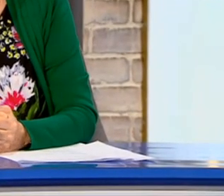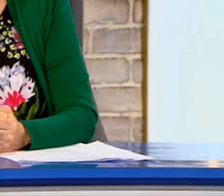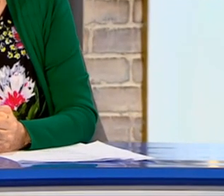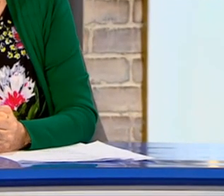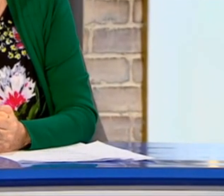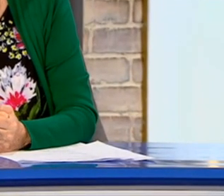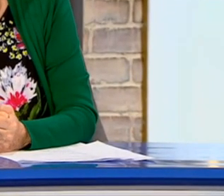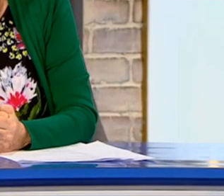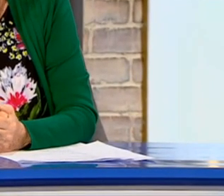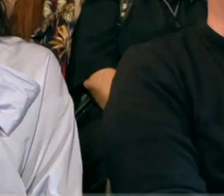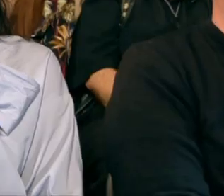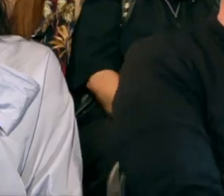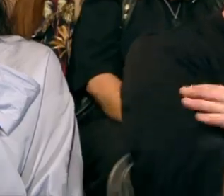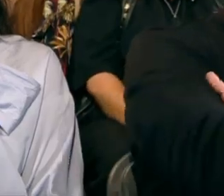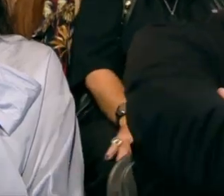should not be voting.